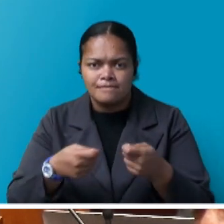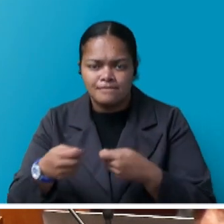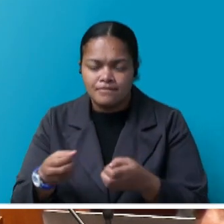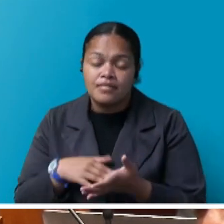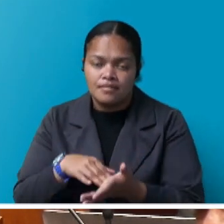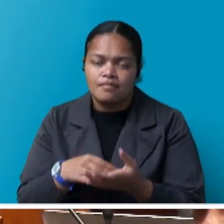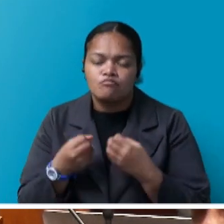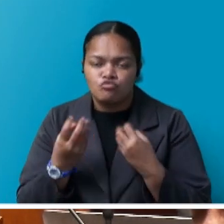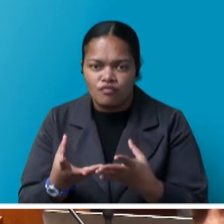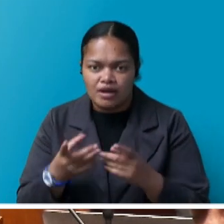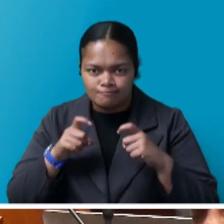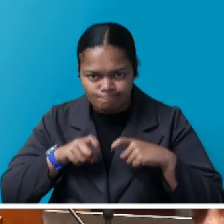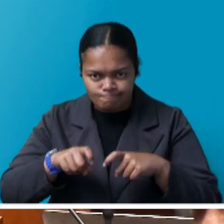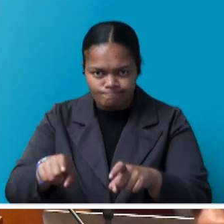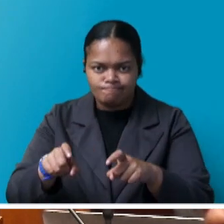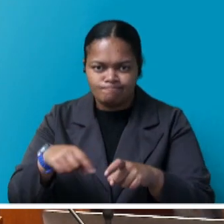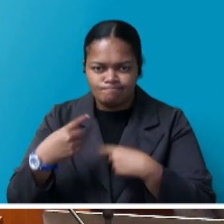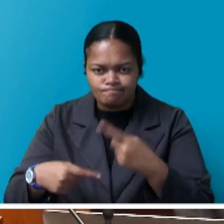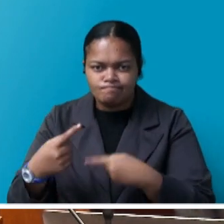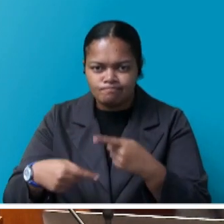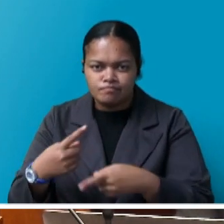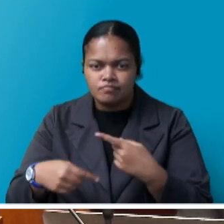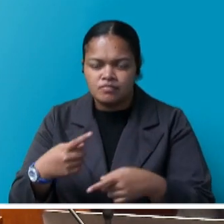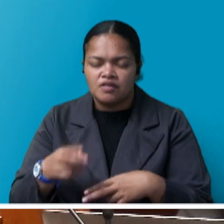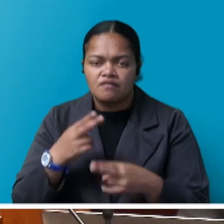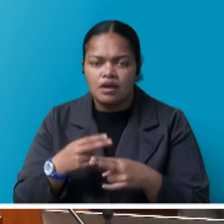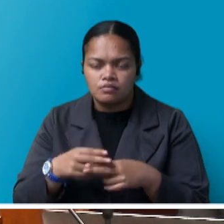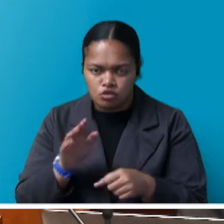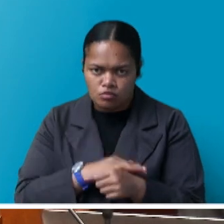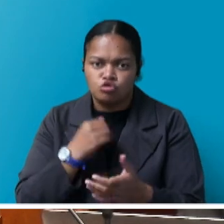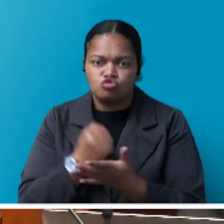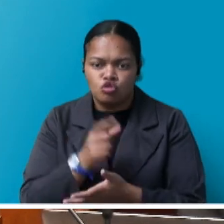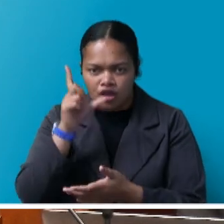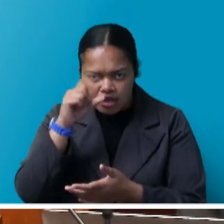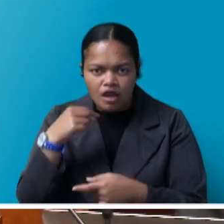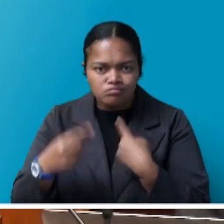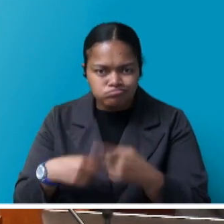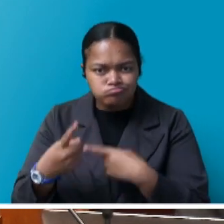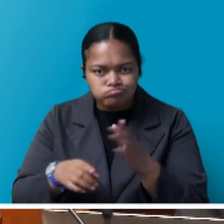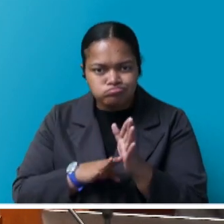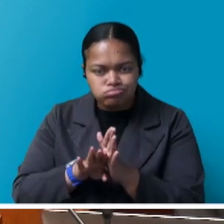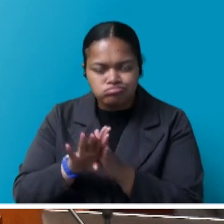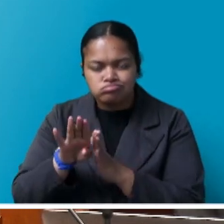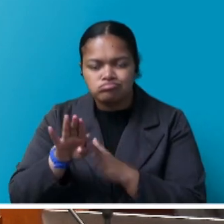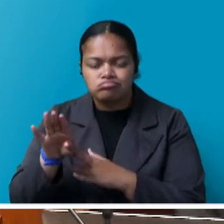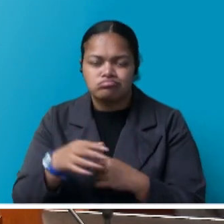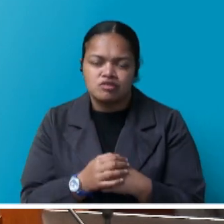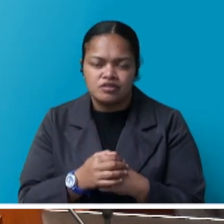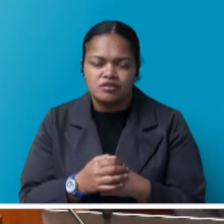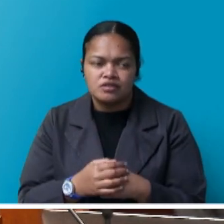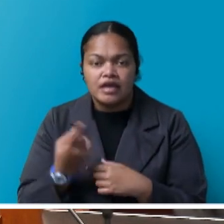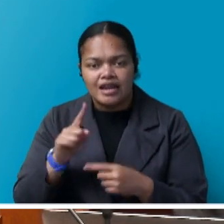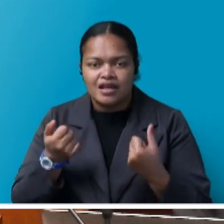and maintaining an incubating function for our rural farmers to ensure that they can thrive throughout the value chain process in the future and